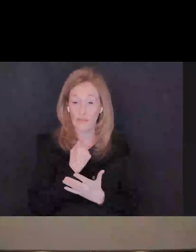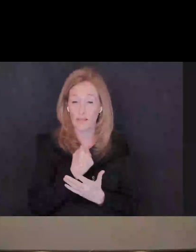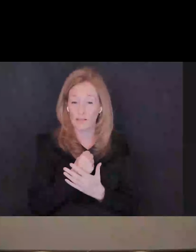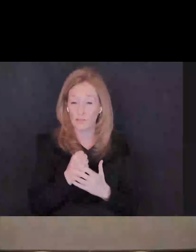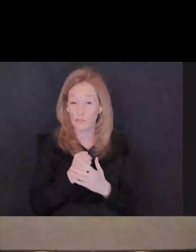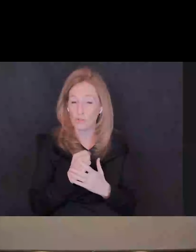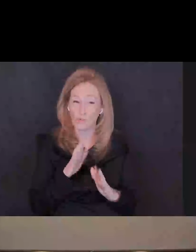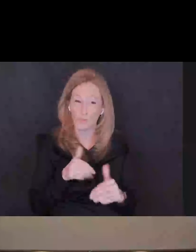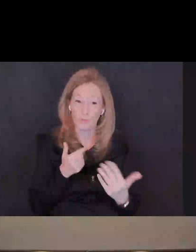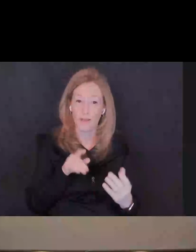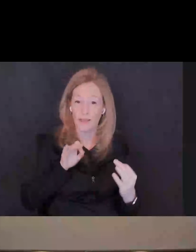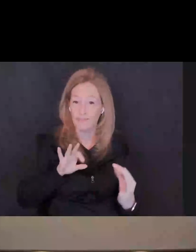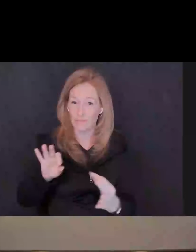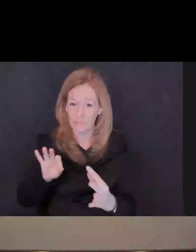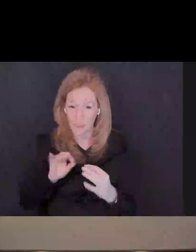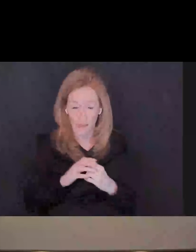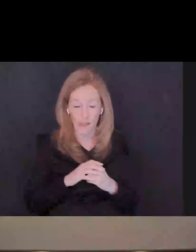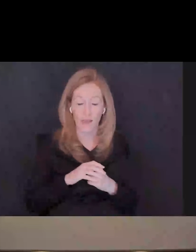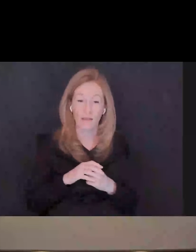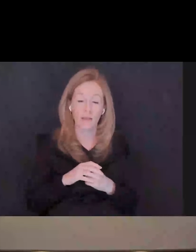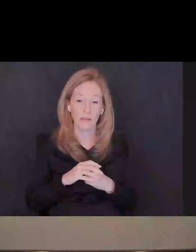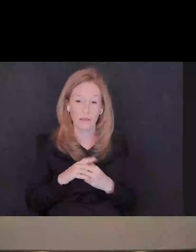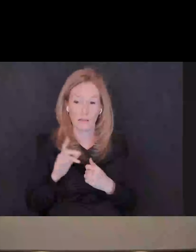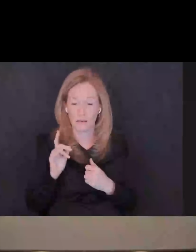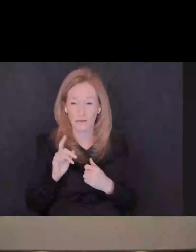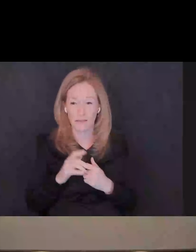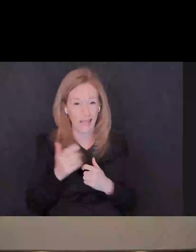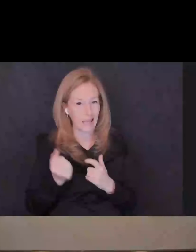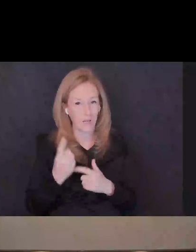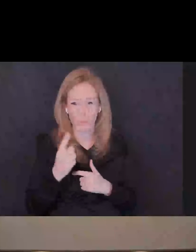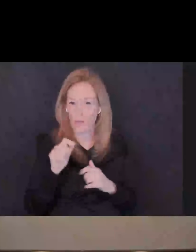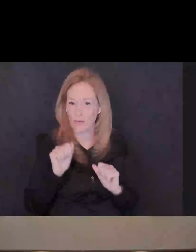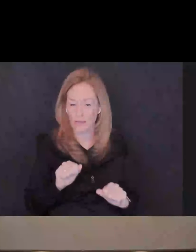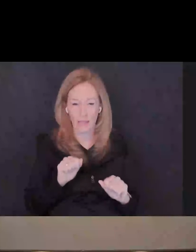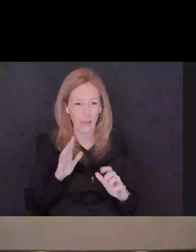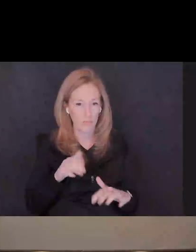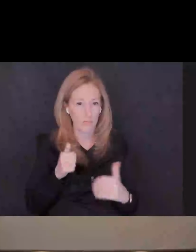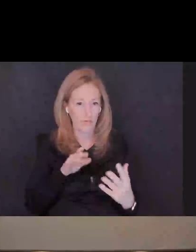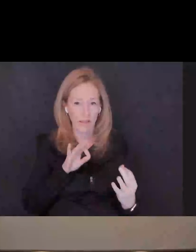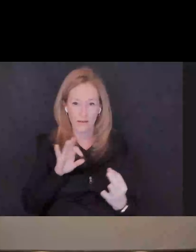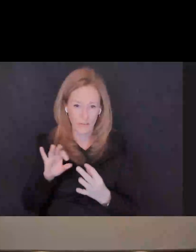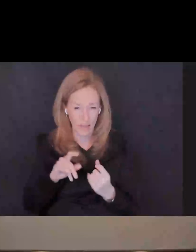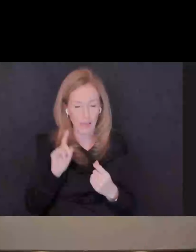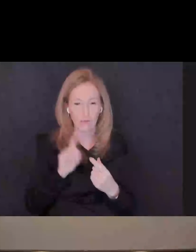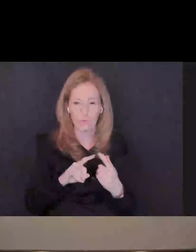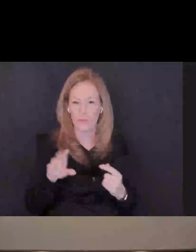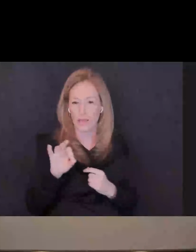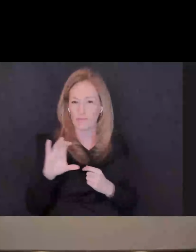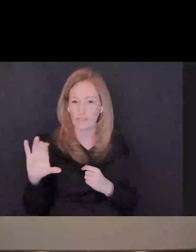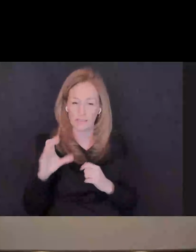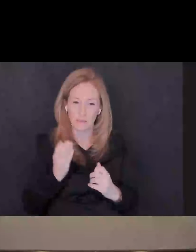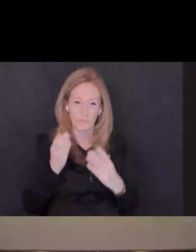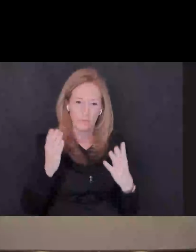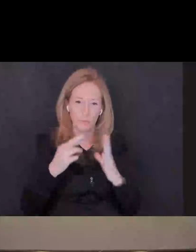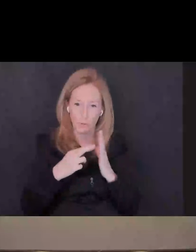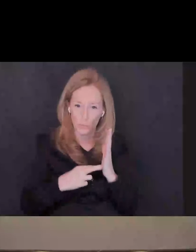Any organization, any member of the public can weigh in on FCC proposed rules. So we wanted